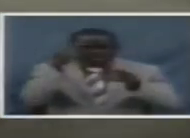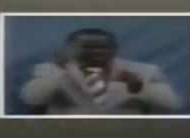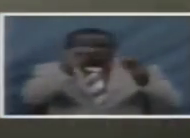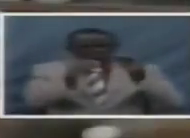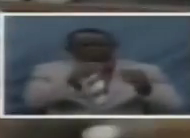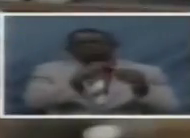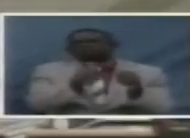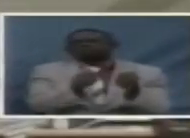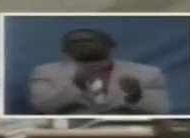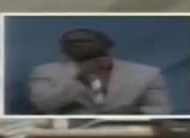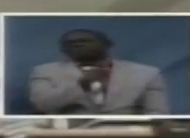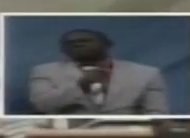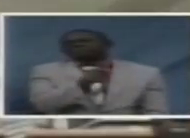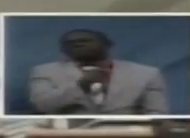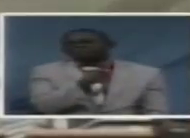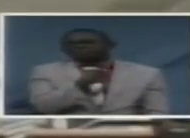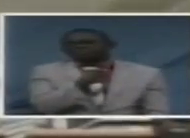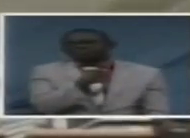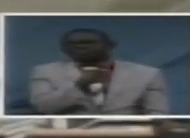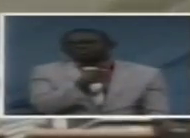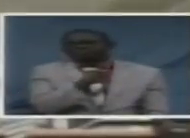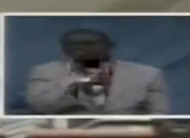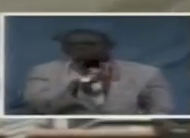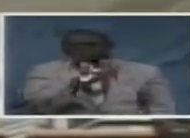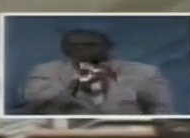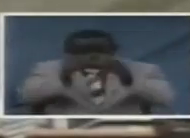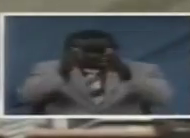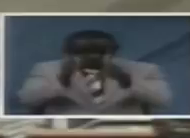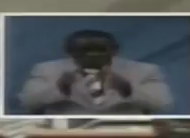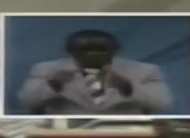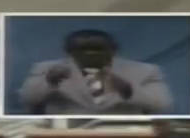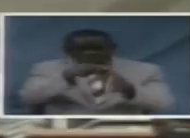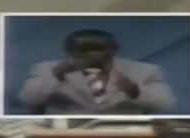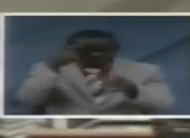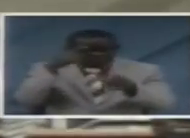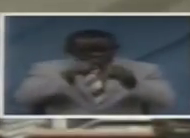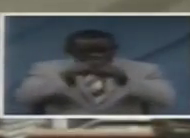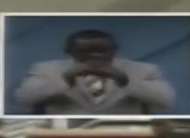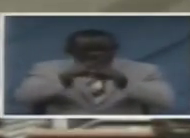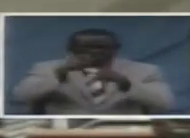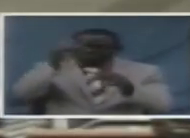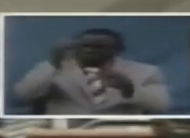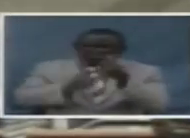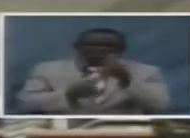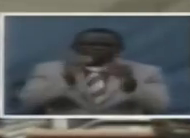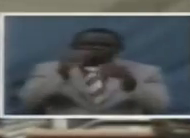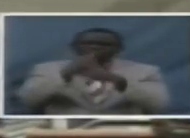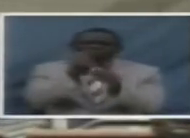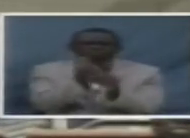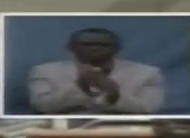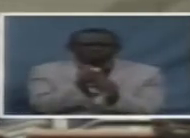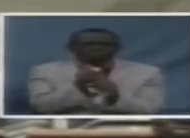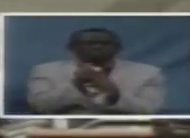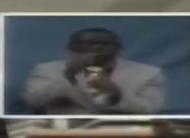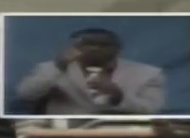the House that the shareholder agreement for the new restructured bank has been concluded.